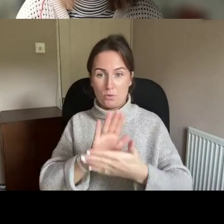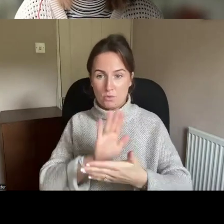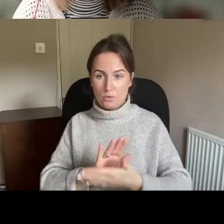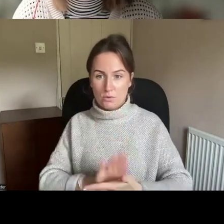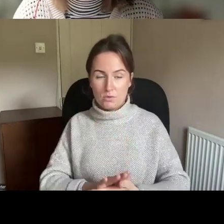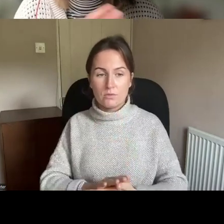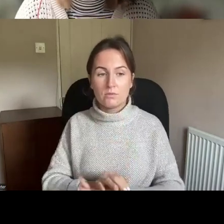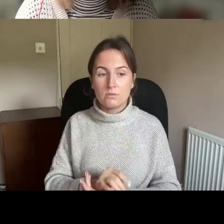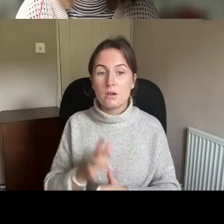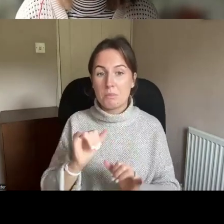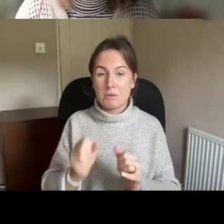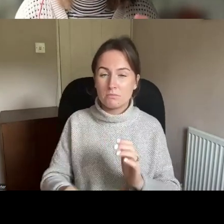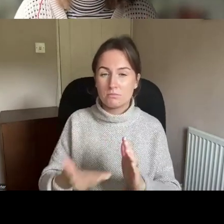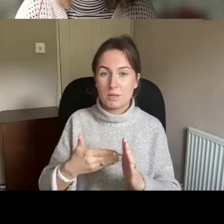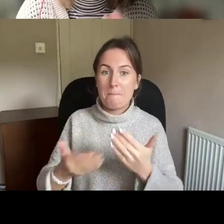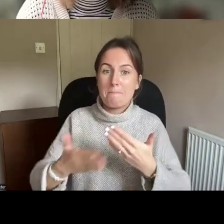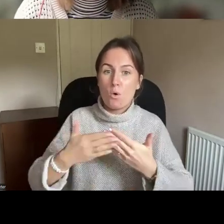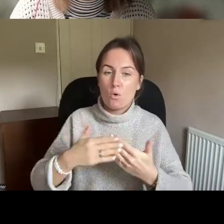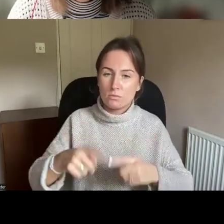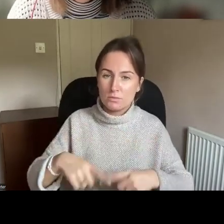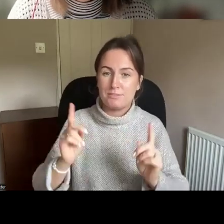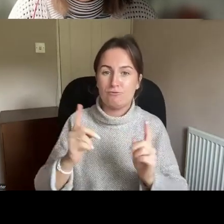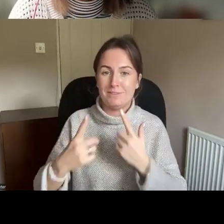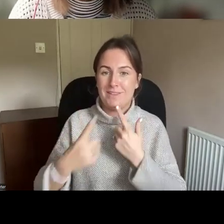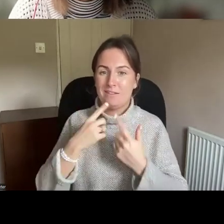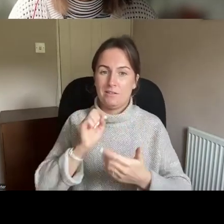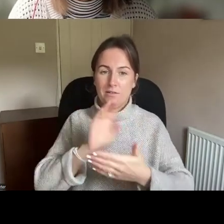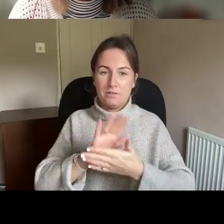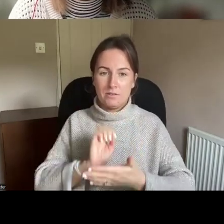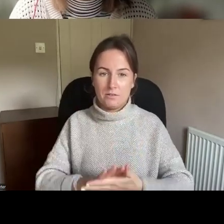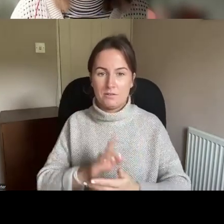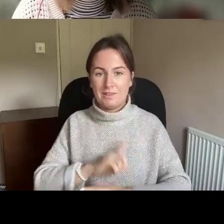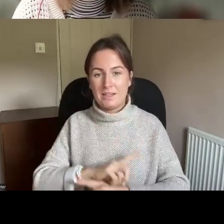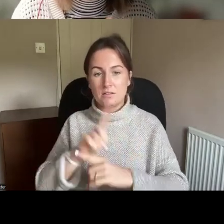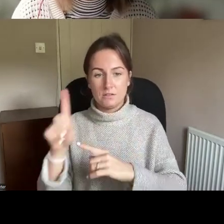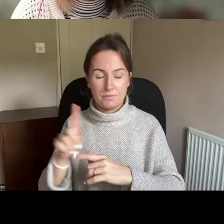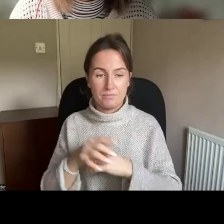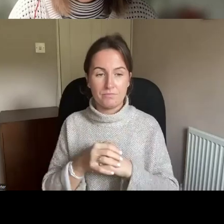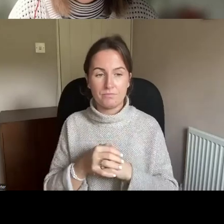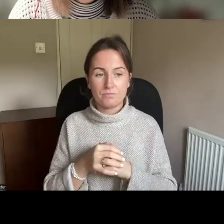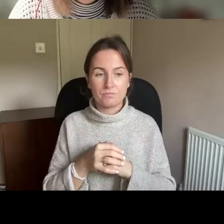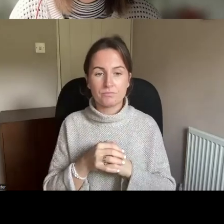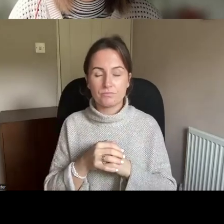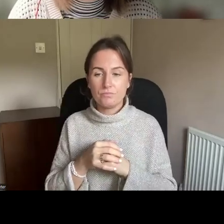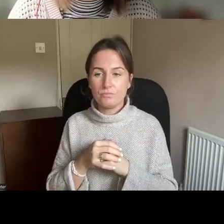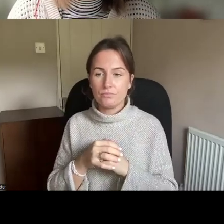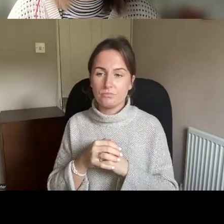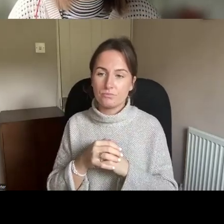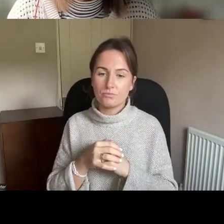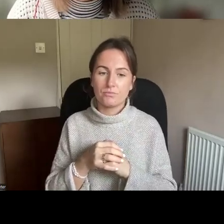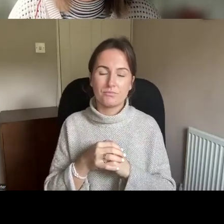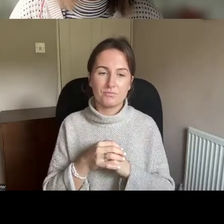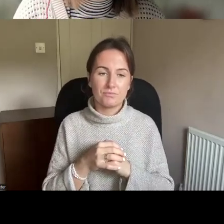but we might add in different data sets and particularly start to nuance that data a little bit more.